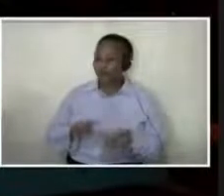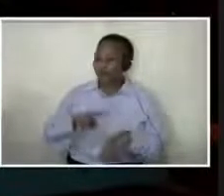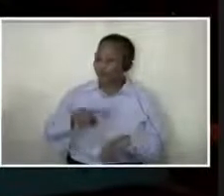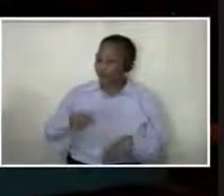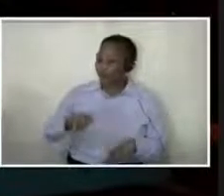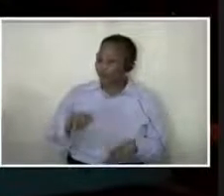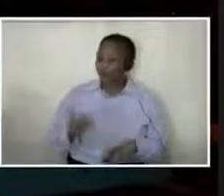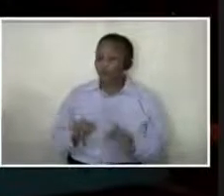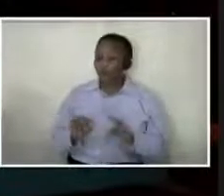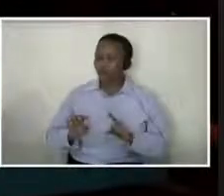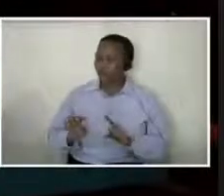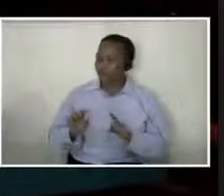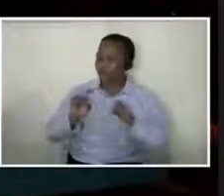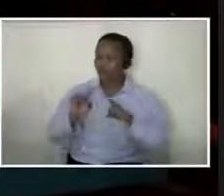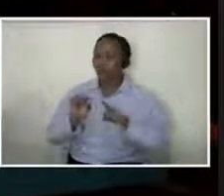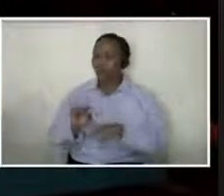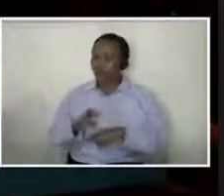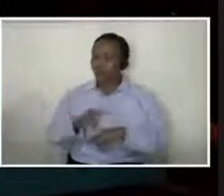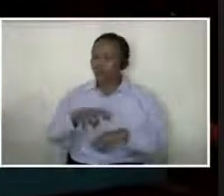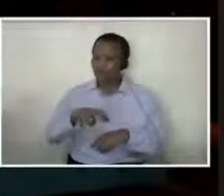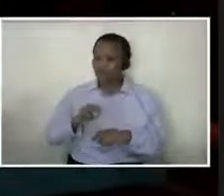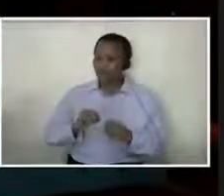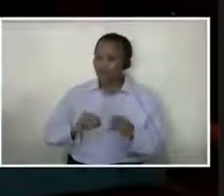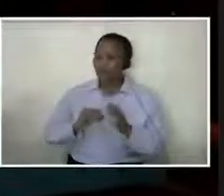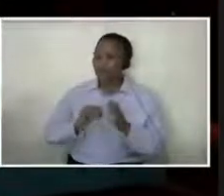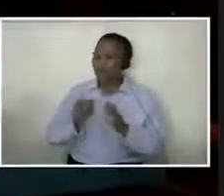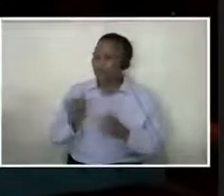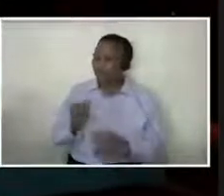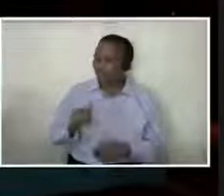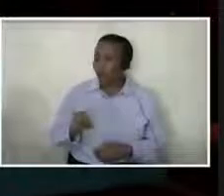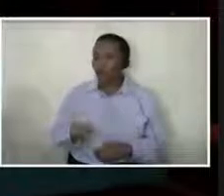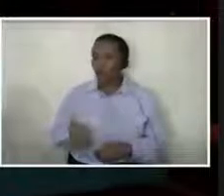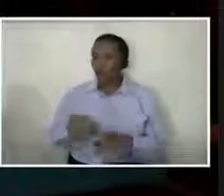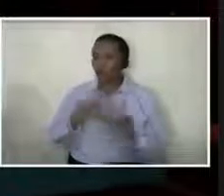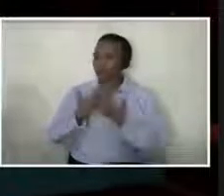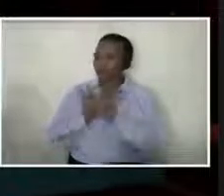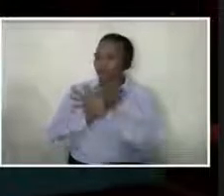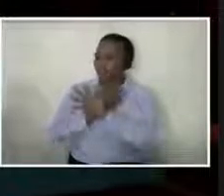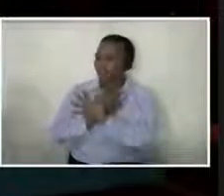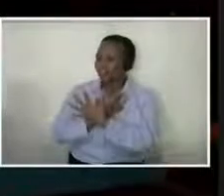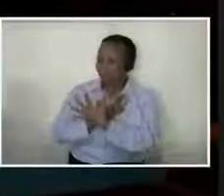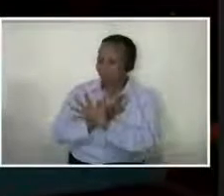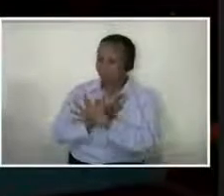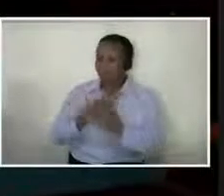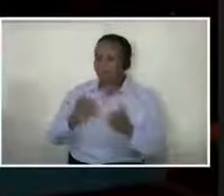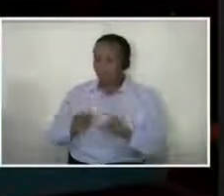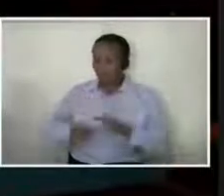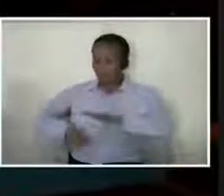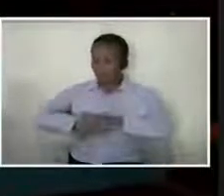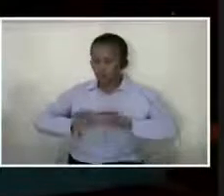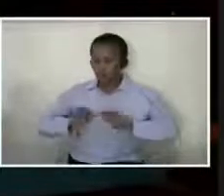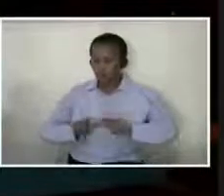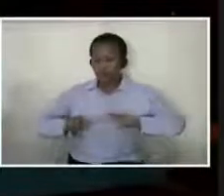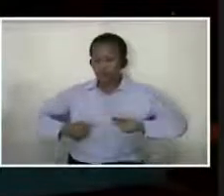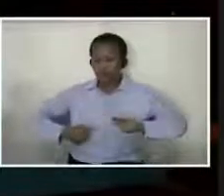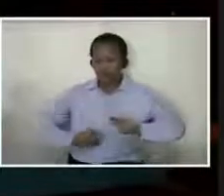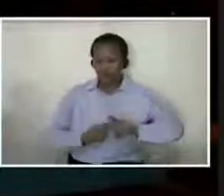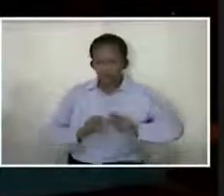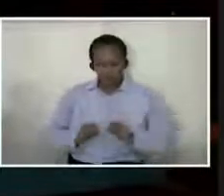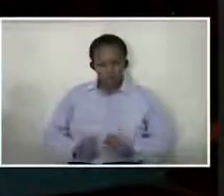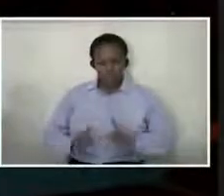implement the coalition politics model, such as Germany. Coalition governments at the local level should be regarded as an